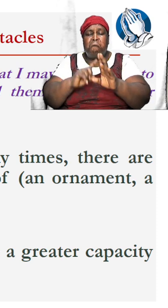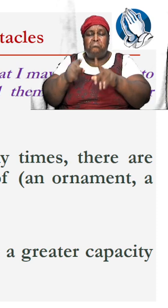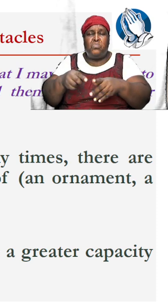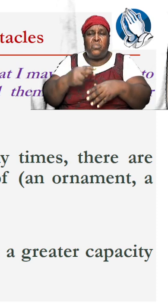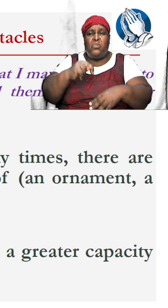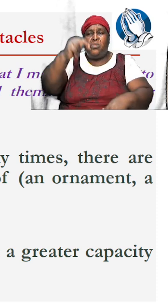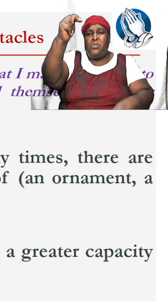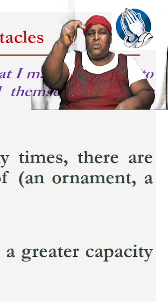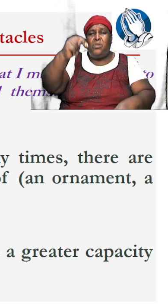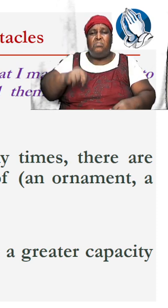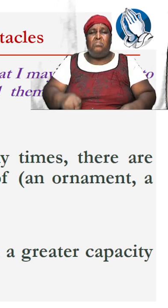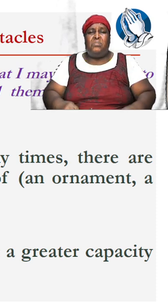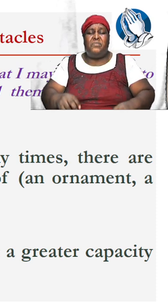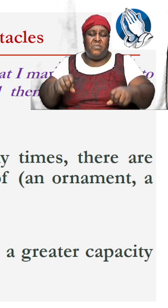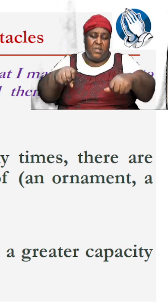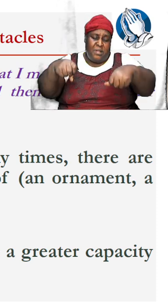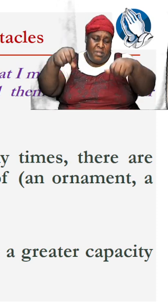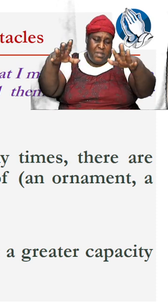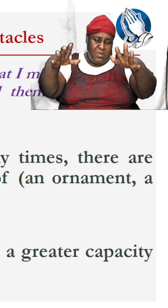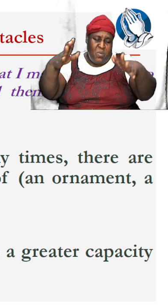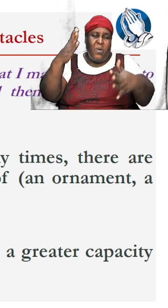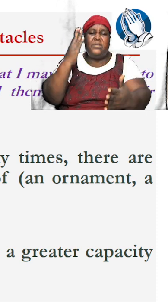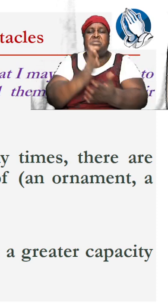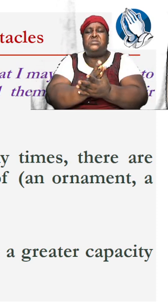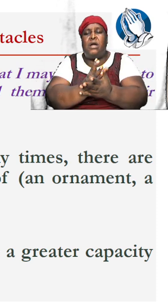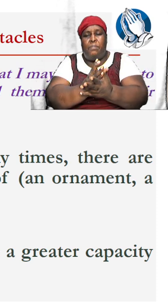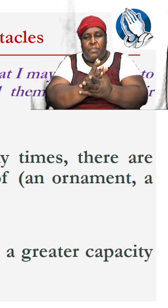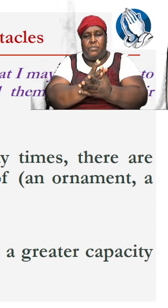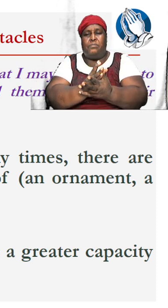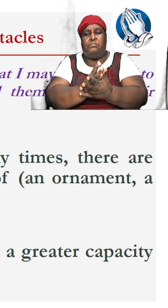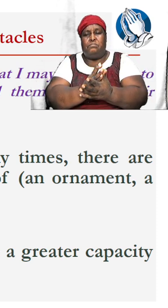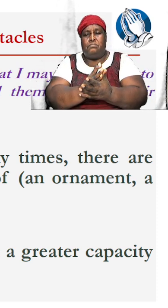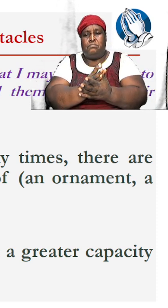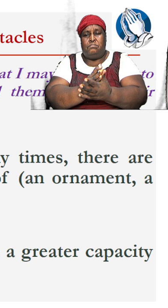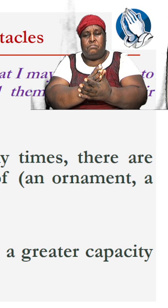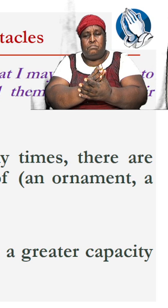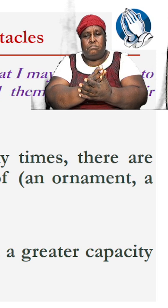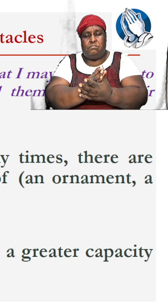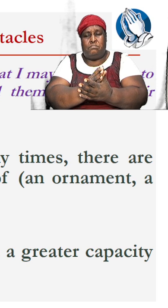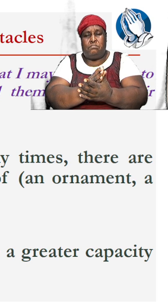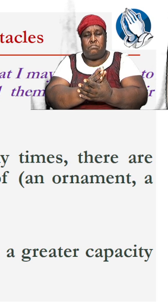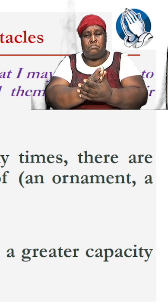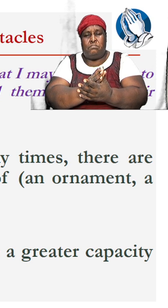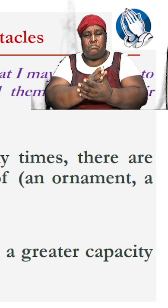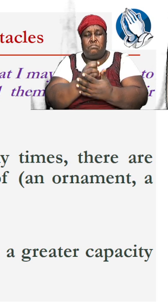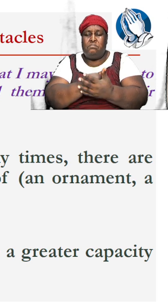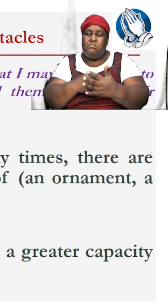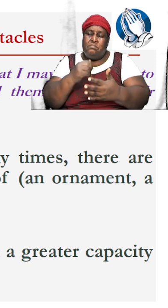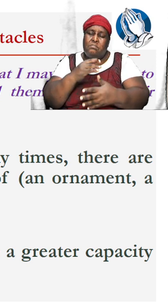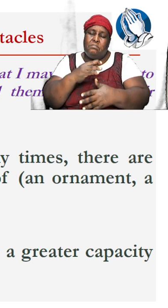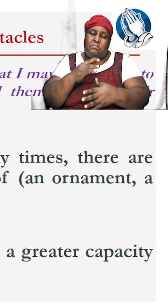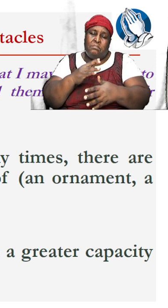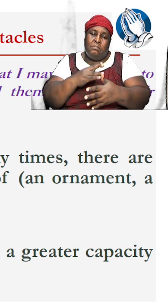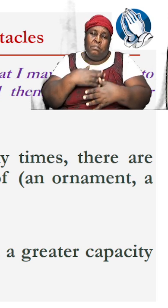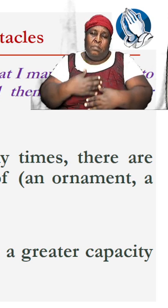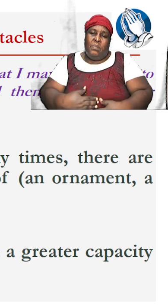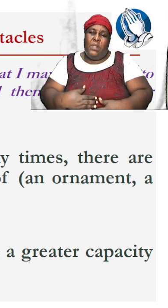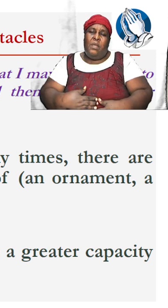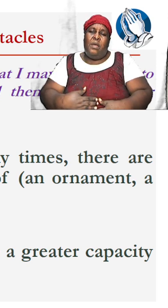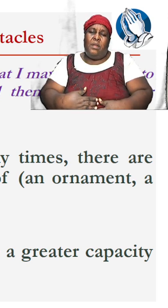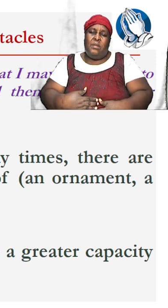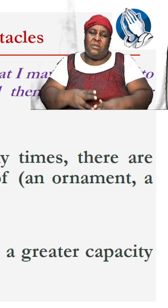tell them to have to let it go. I wonder if somebody could just type in the chat, let it